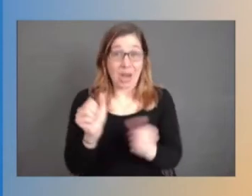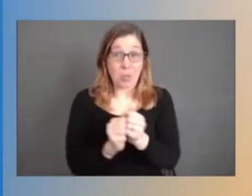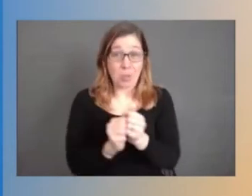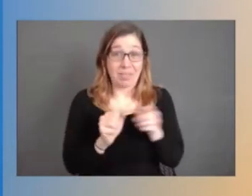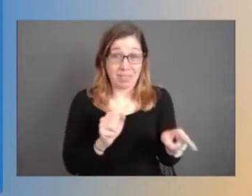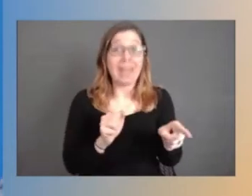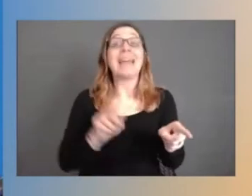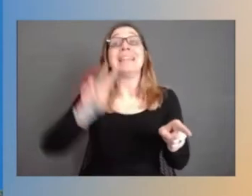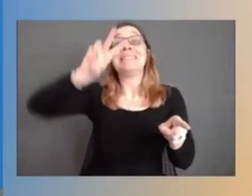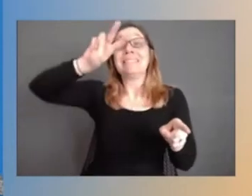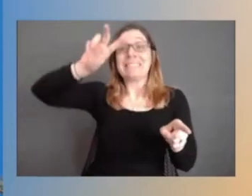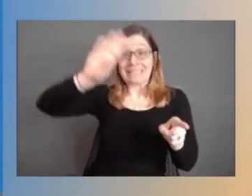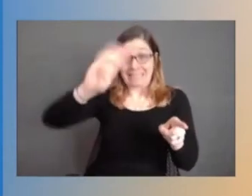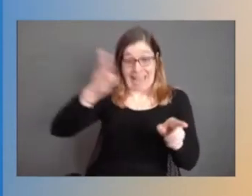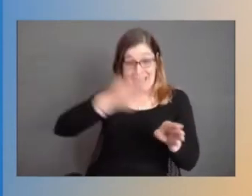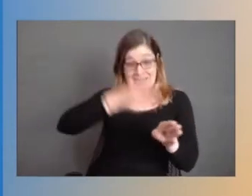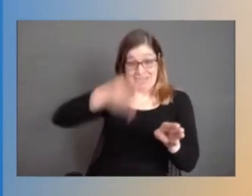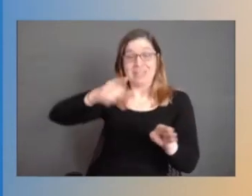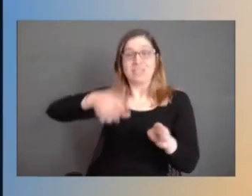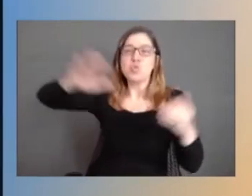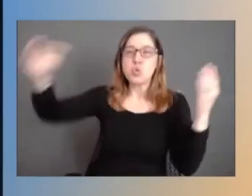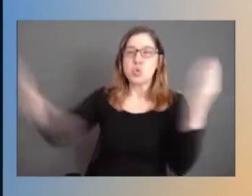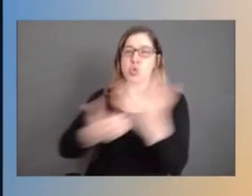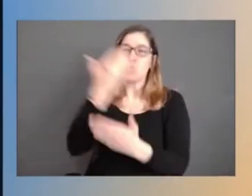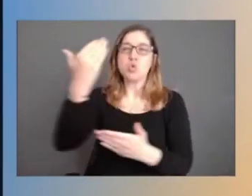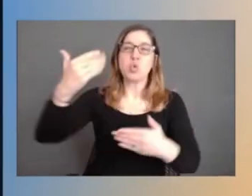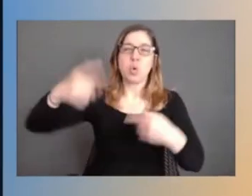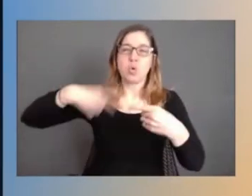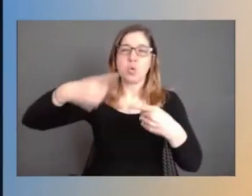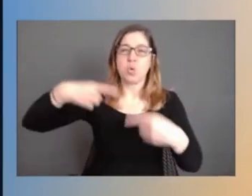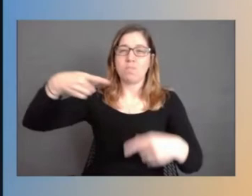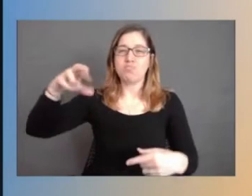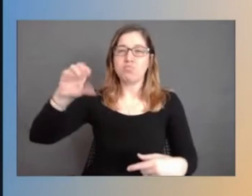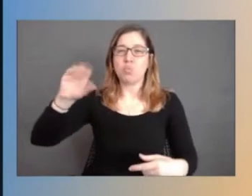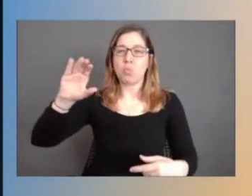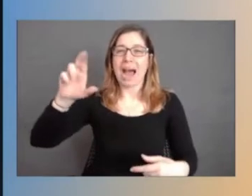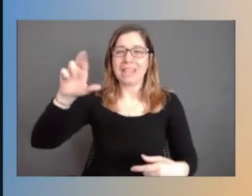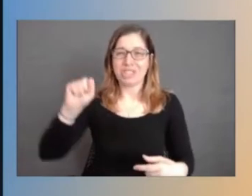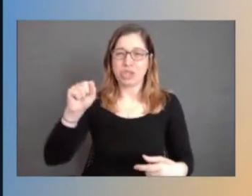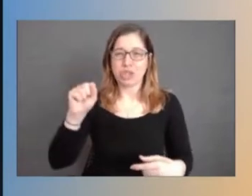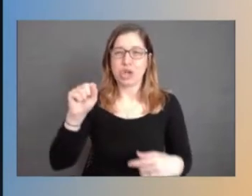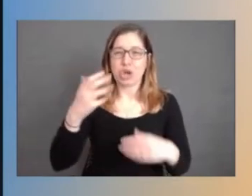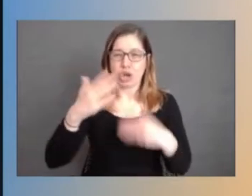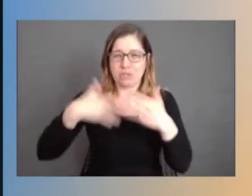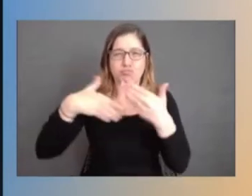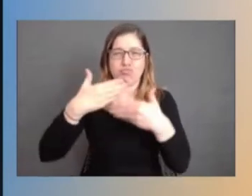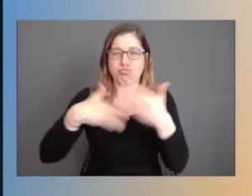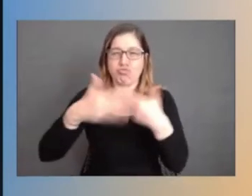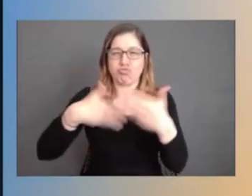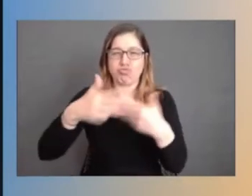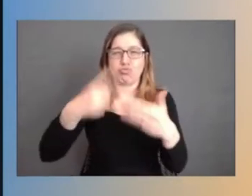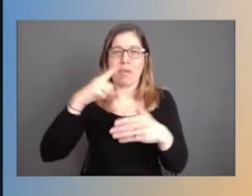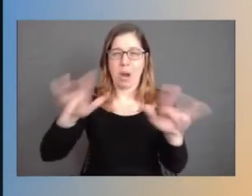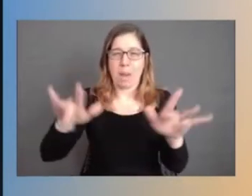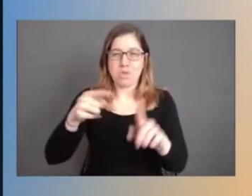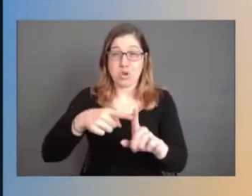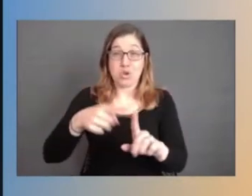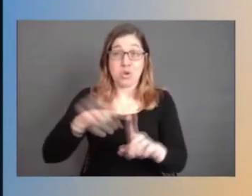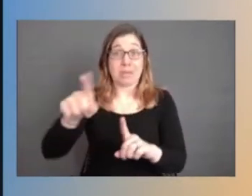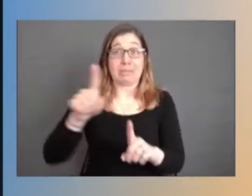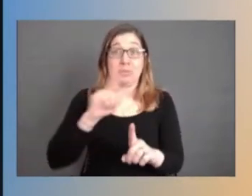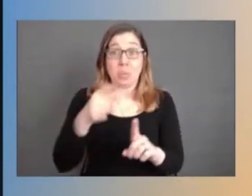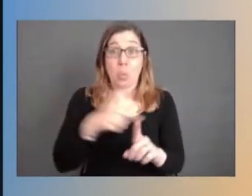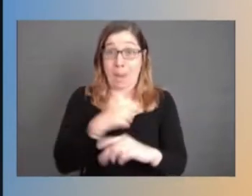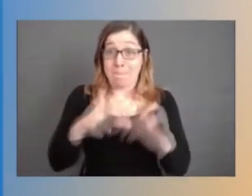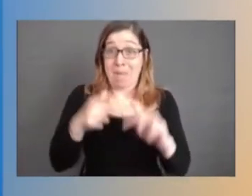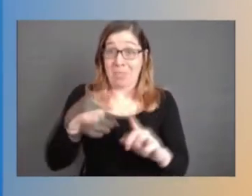processor, and so that was a brand new SoC that we built. Even though it's roughly the same form factor card. And the really exciting thing about that